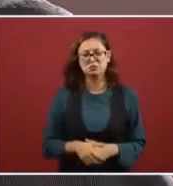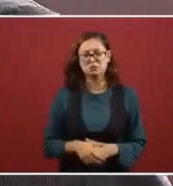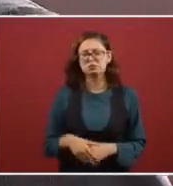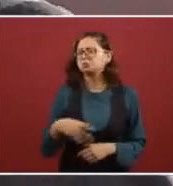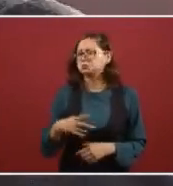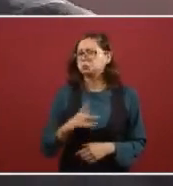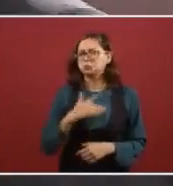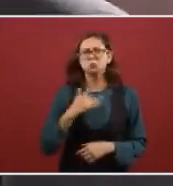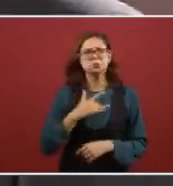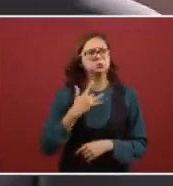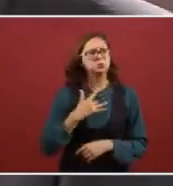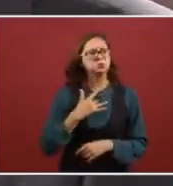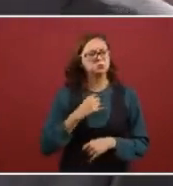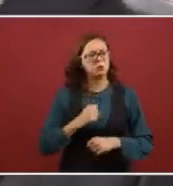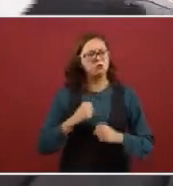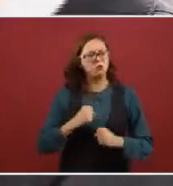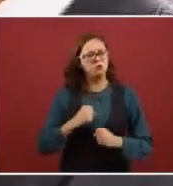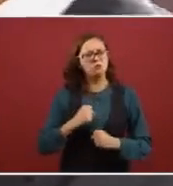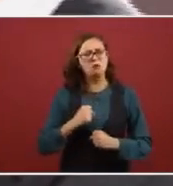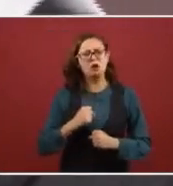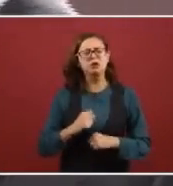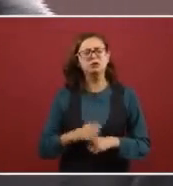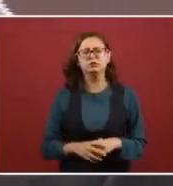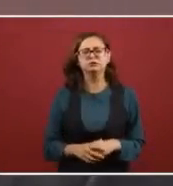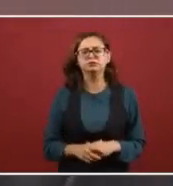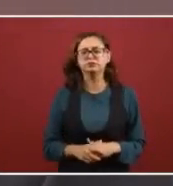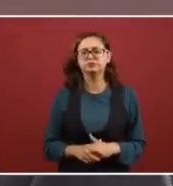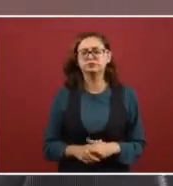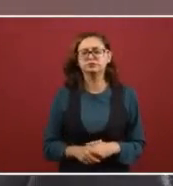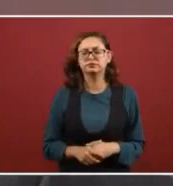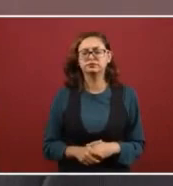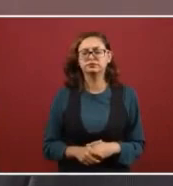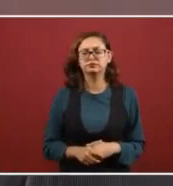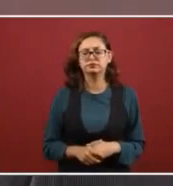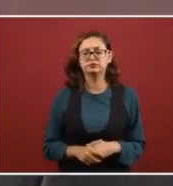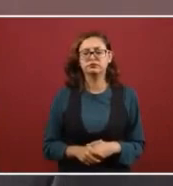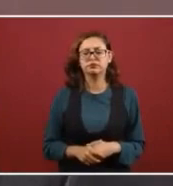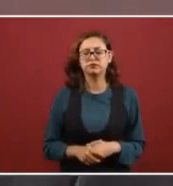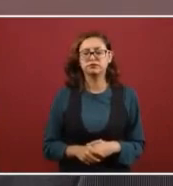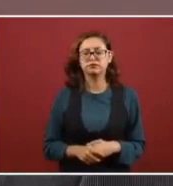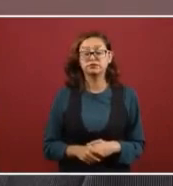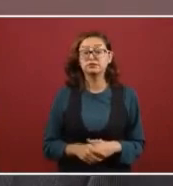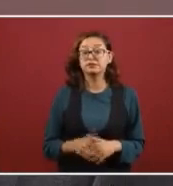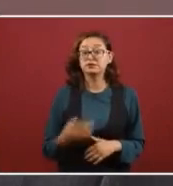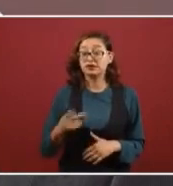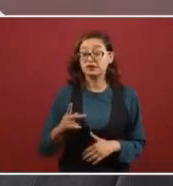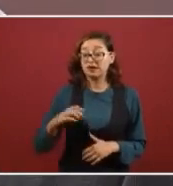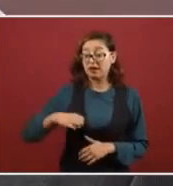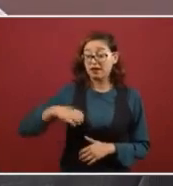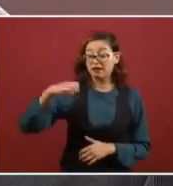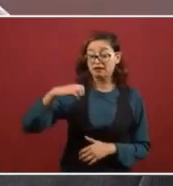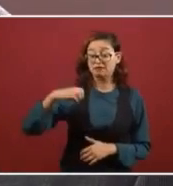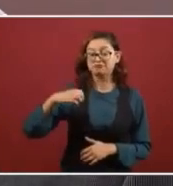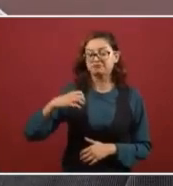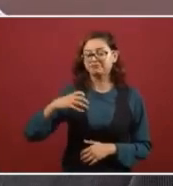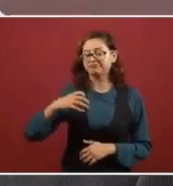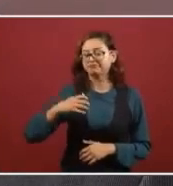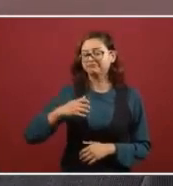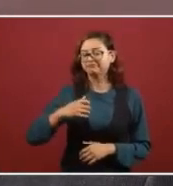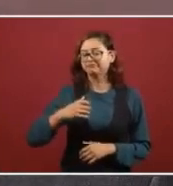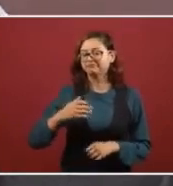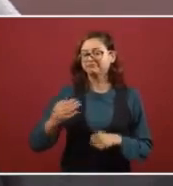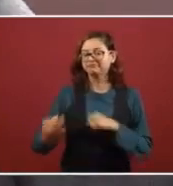but I feel very strong. And the and age helps.